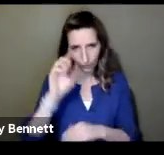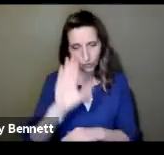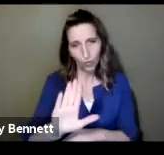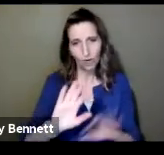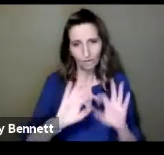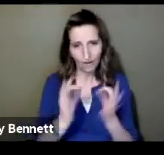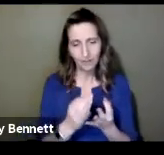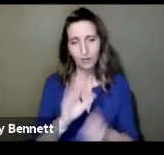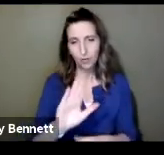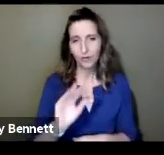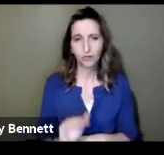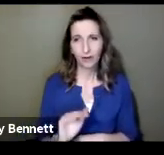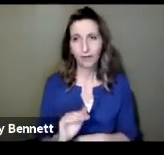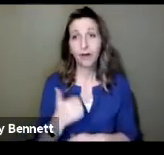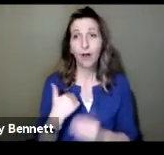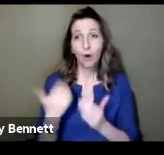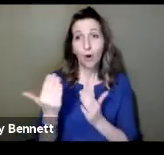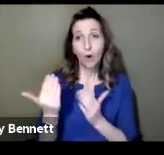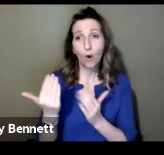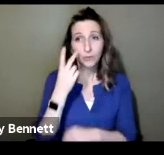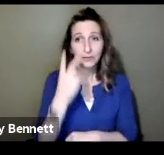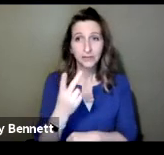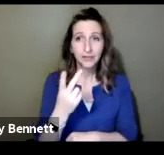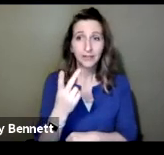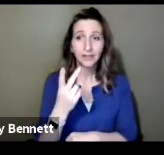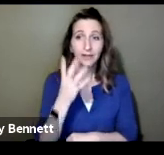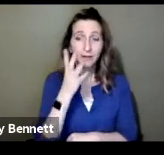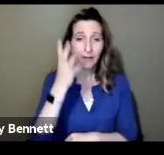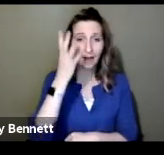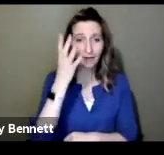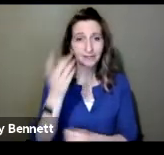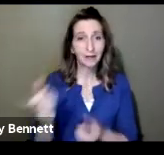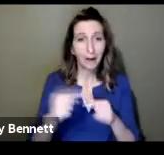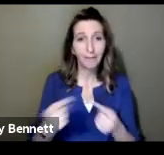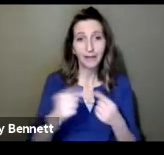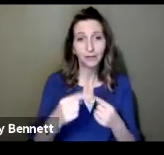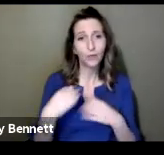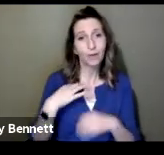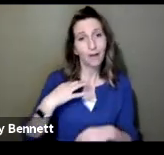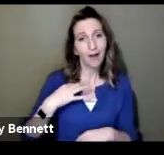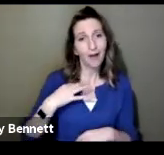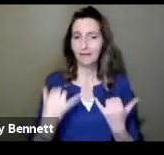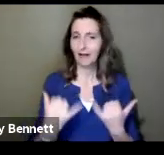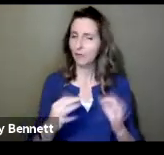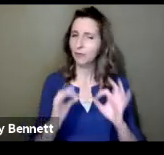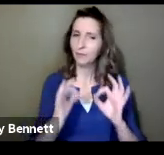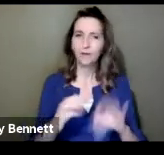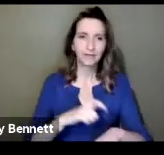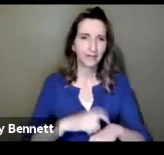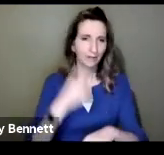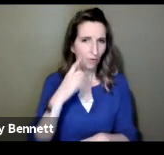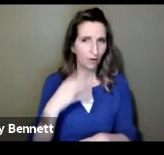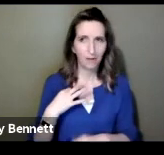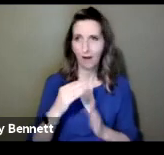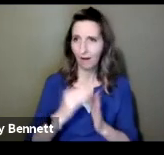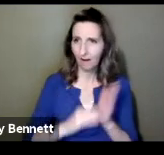child. And I hope to see parents coming out to apply. Now is the perfect time to do so. Um,